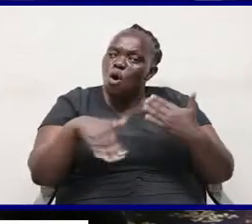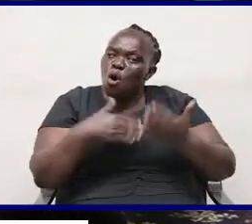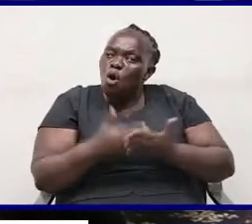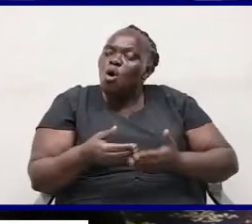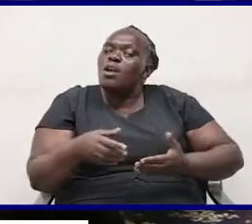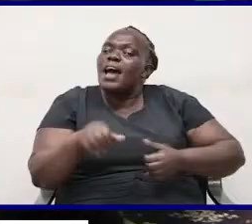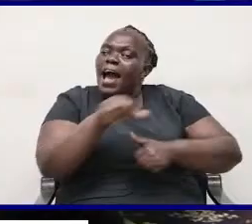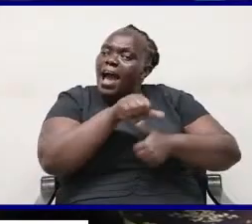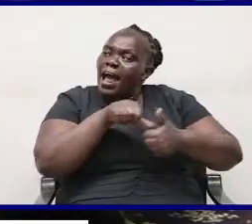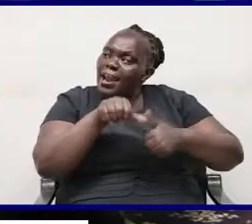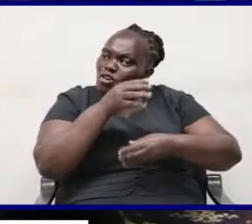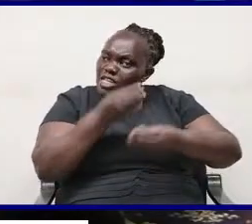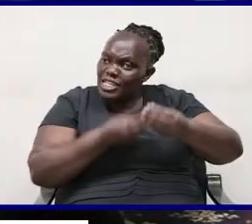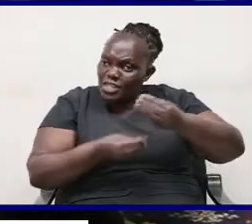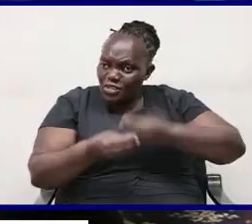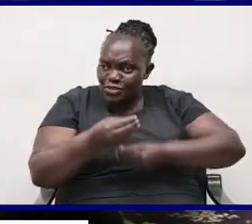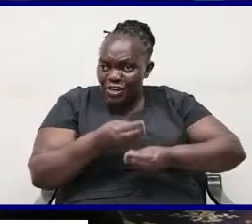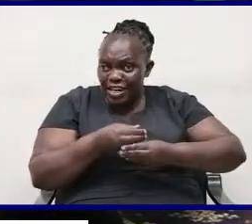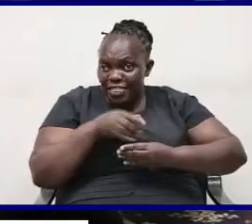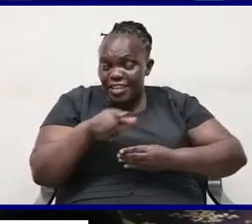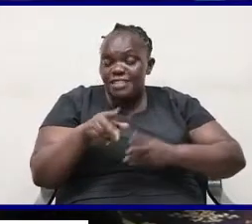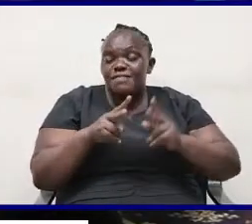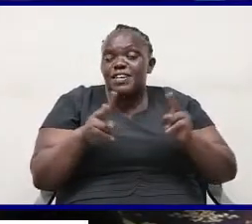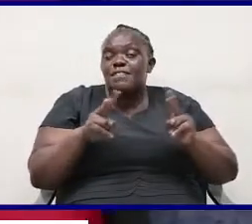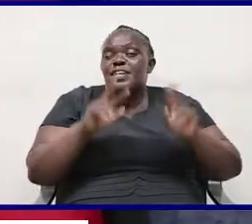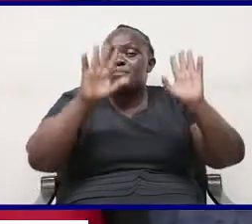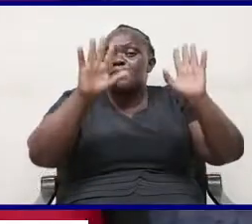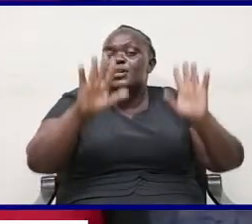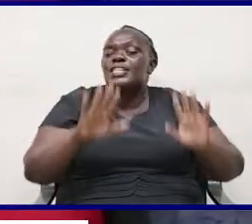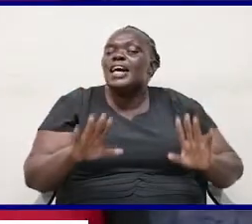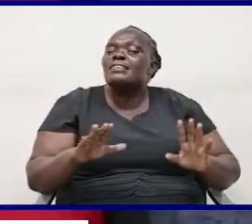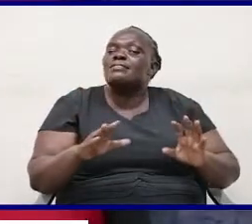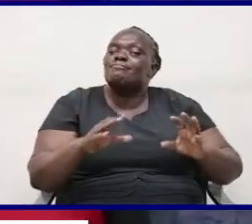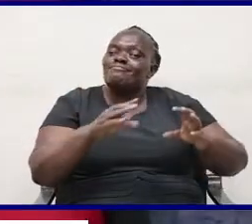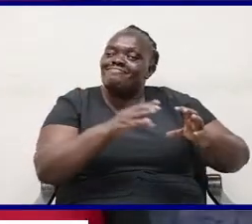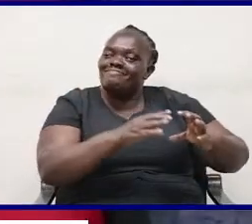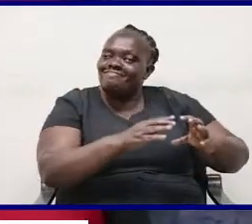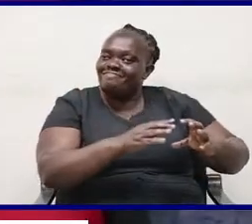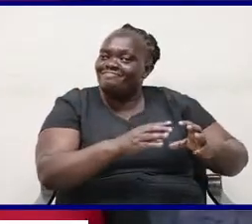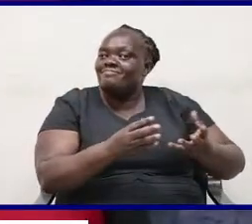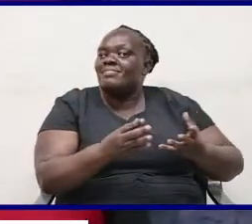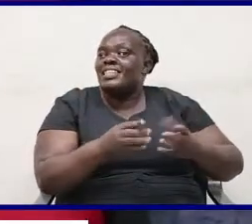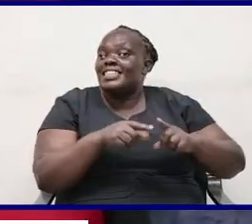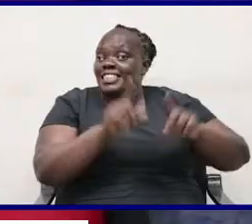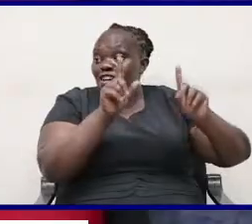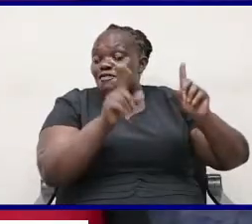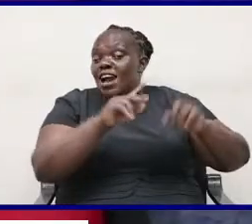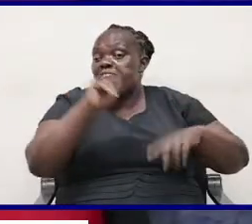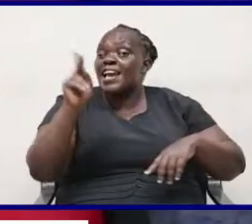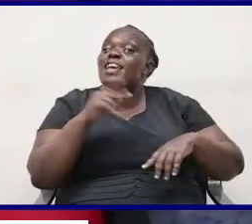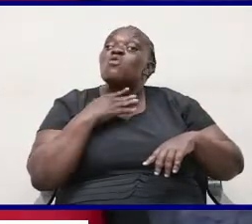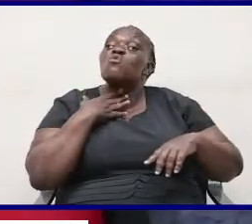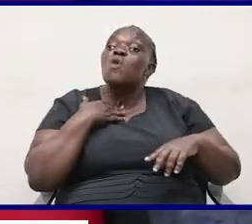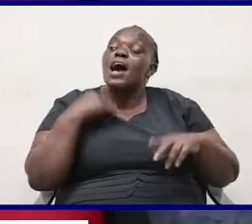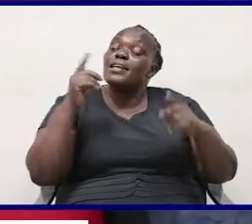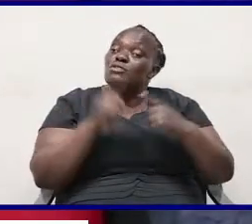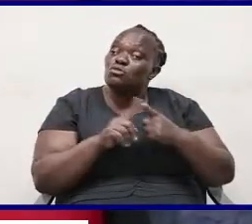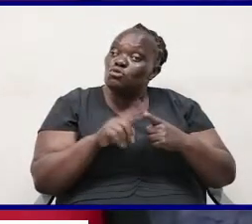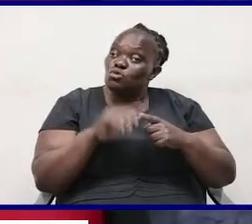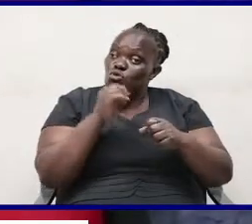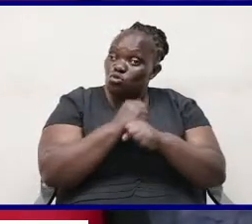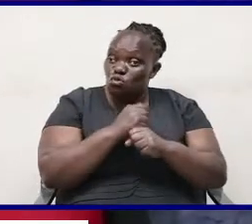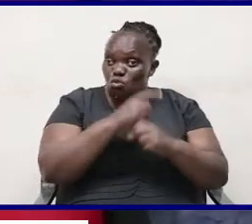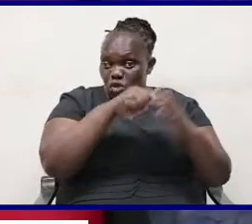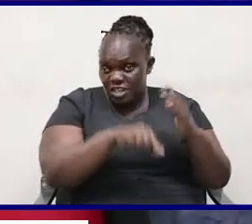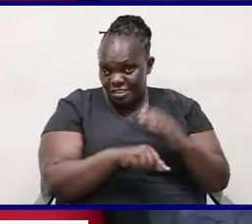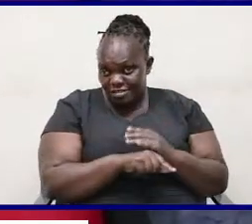on trade. And so this is a very important docket in itself. So a Kenyan who would want to